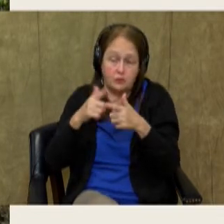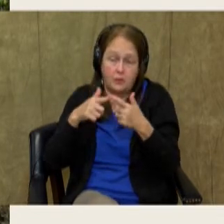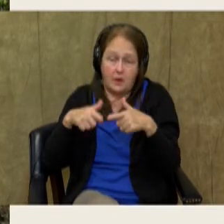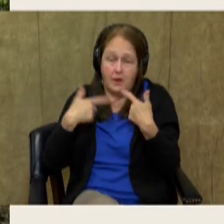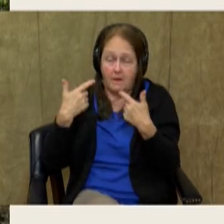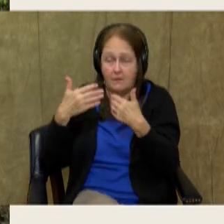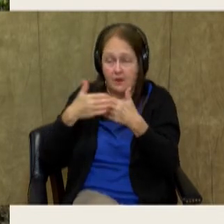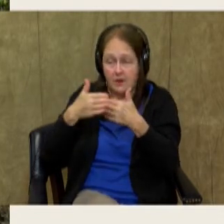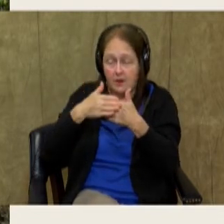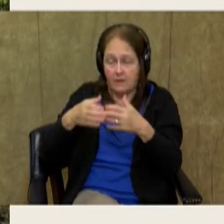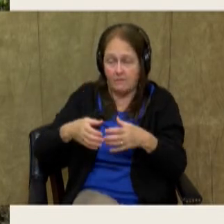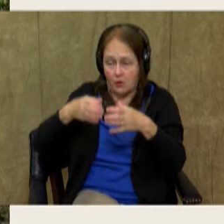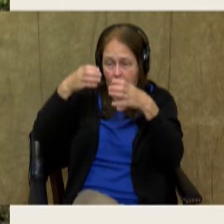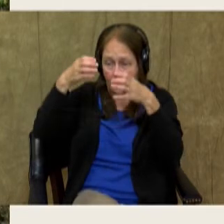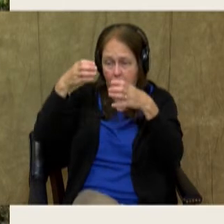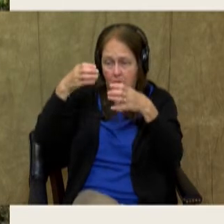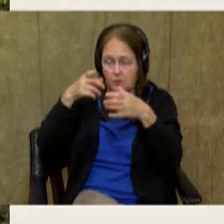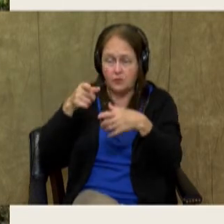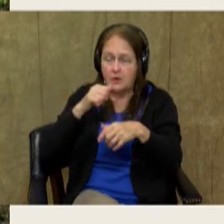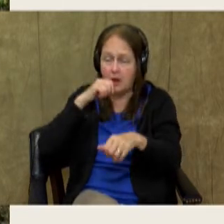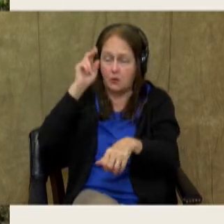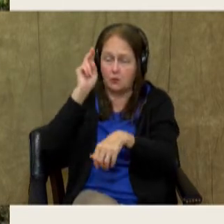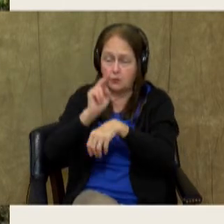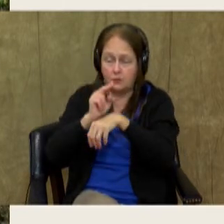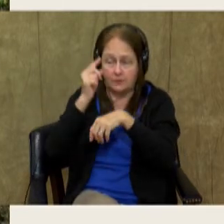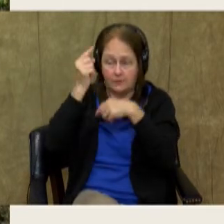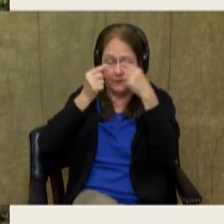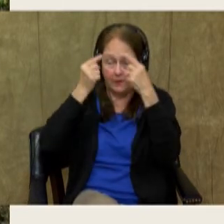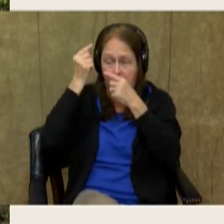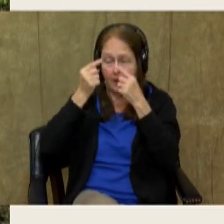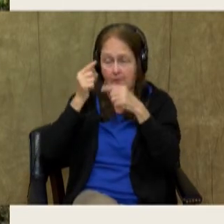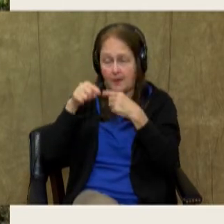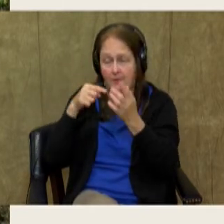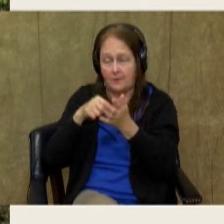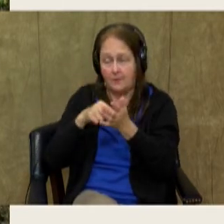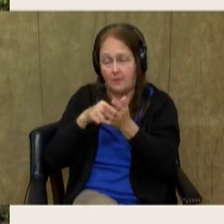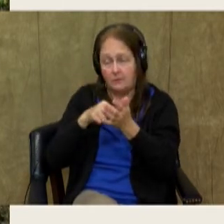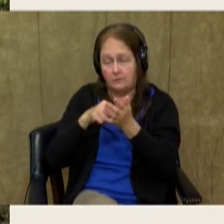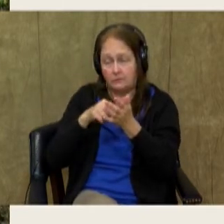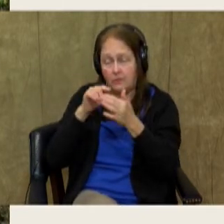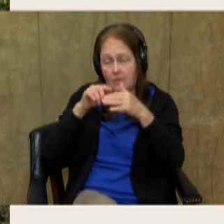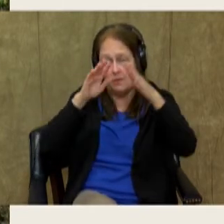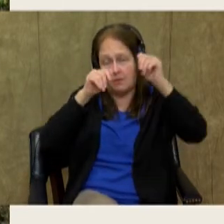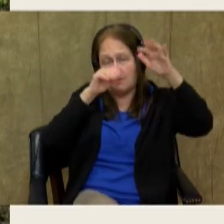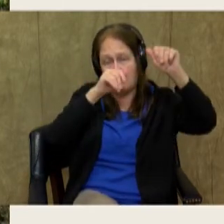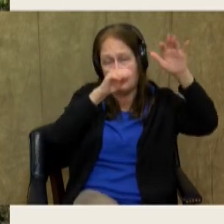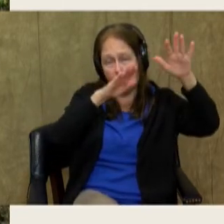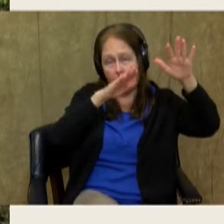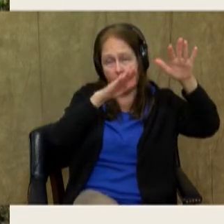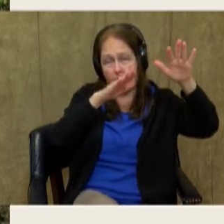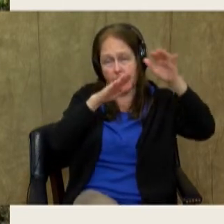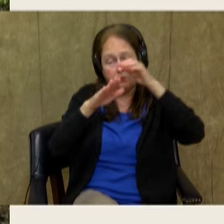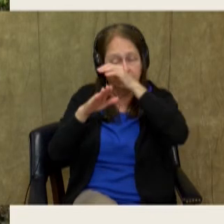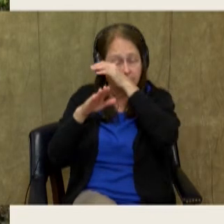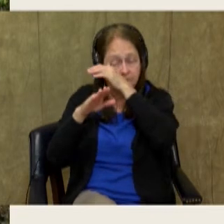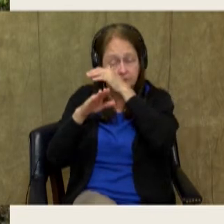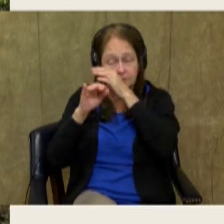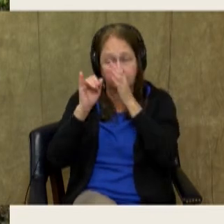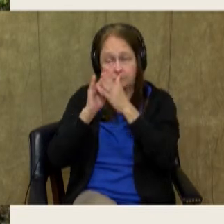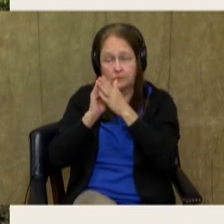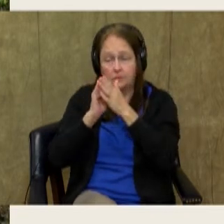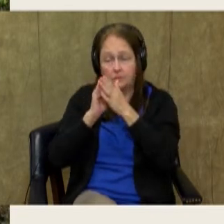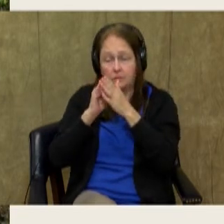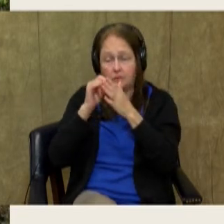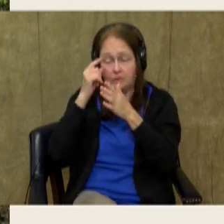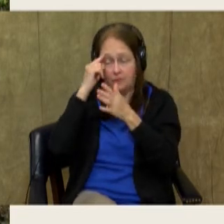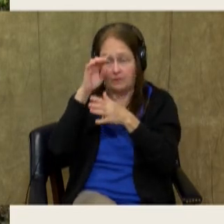near a volcano? That might not be something you're used to thinking about, so let's look at that. This is Mount Sinabung in Sumatra, Indonesia. It was